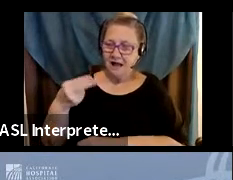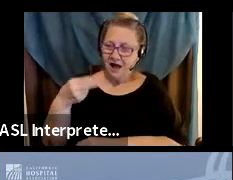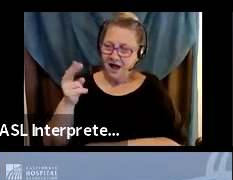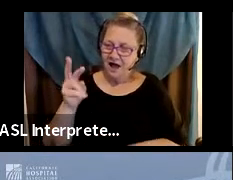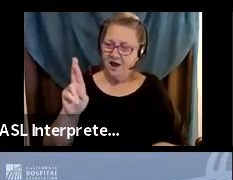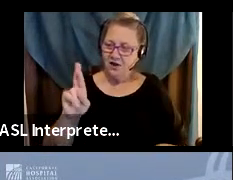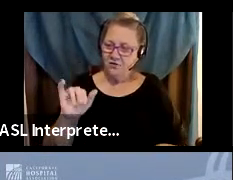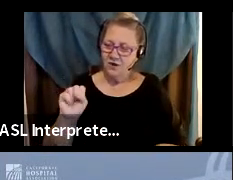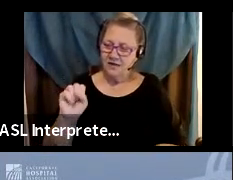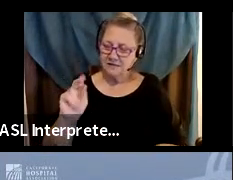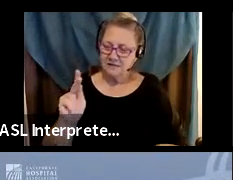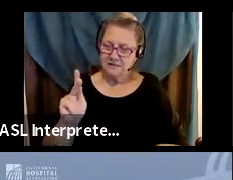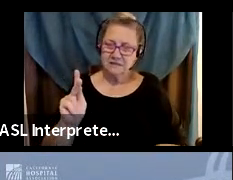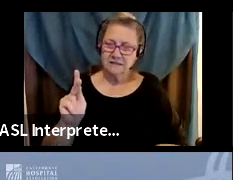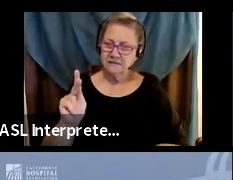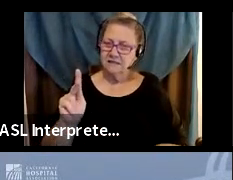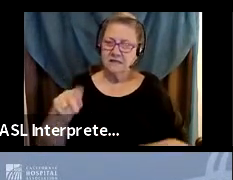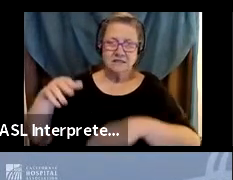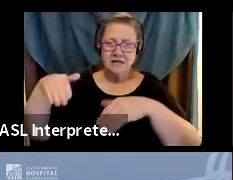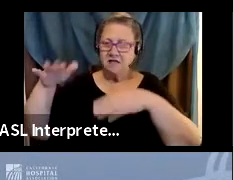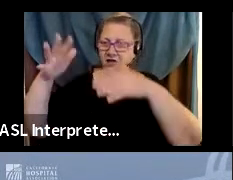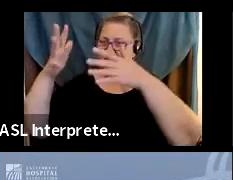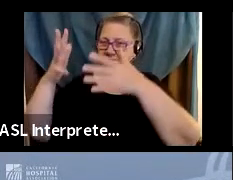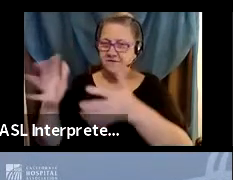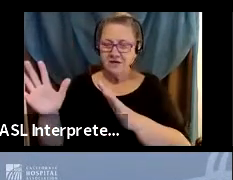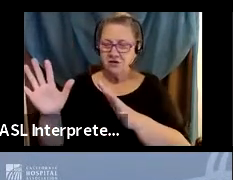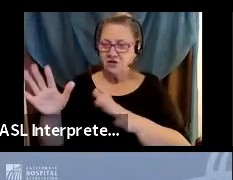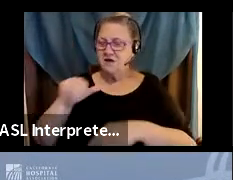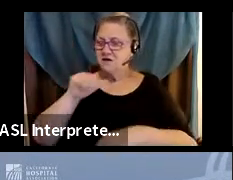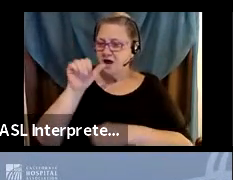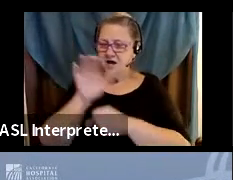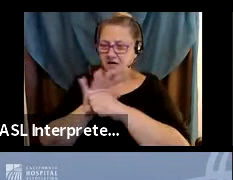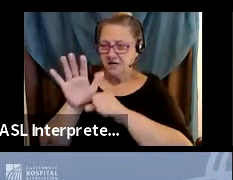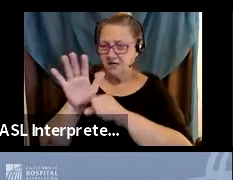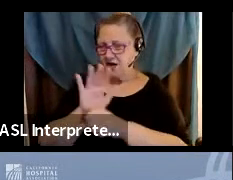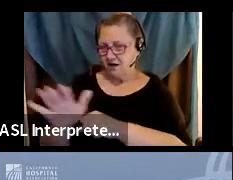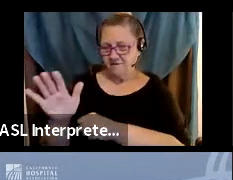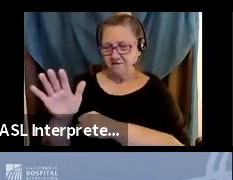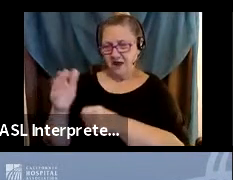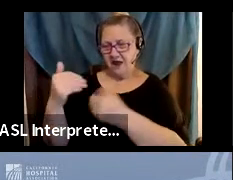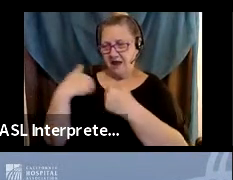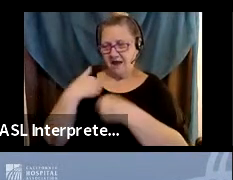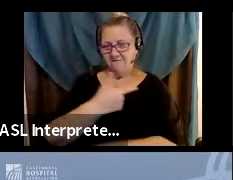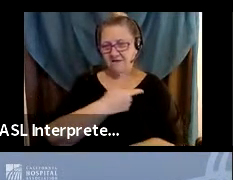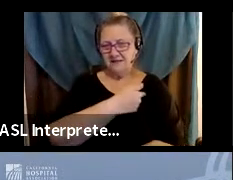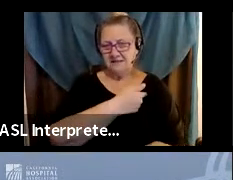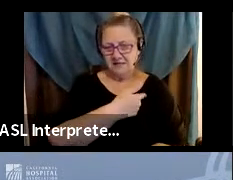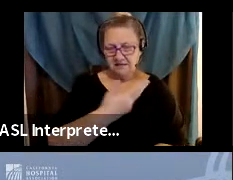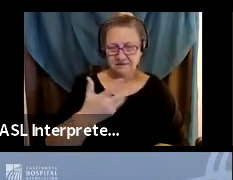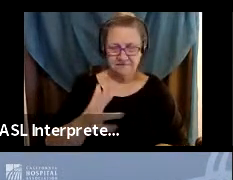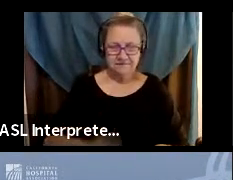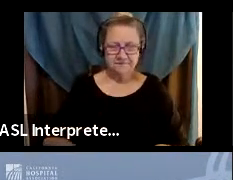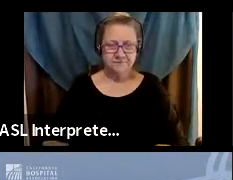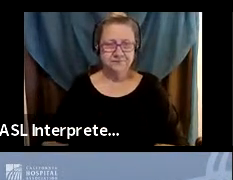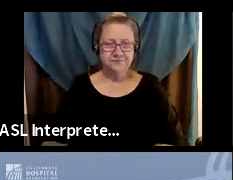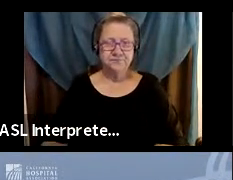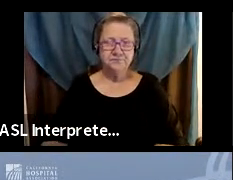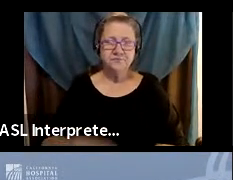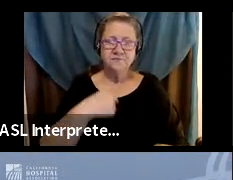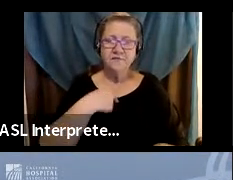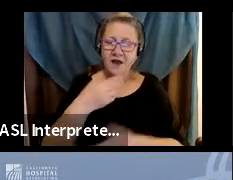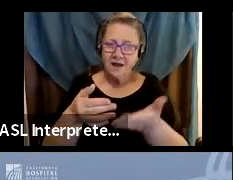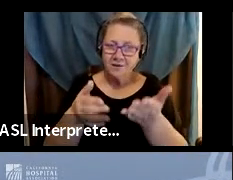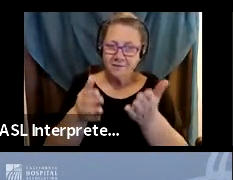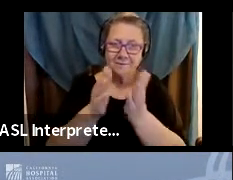Dr. Wasserman's point earlier, have gotten the vaccine. And so if there's anything, again, I implore the state, release the